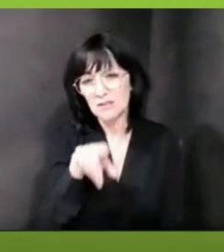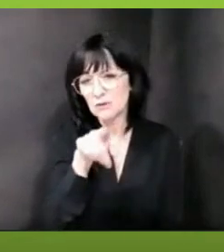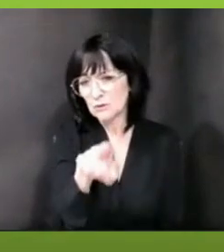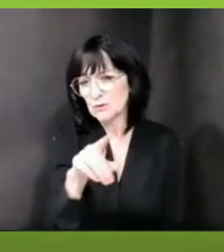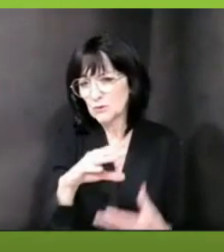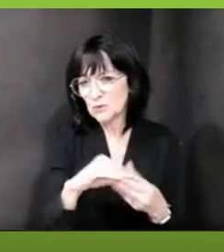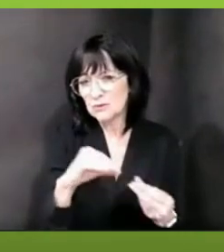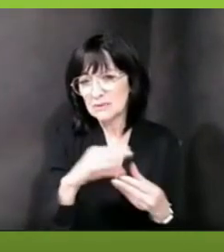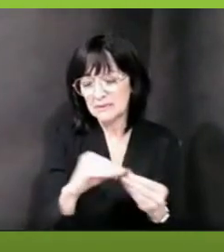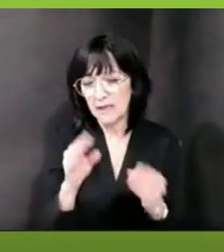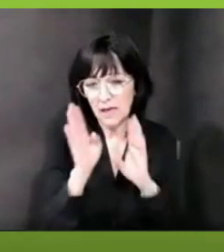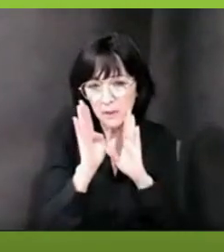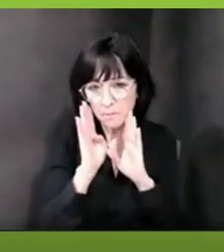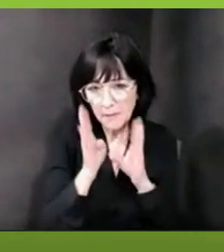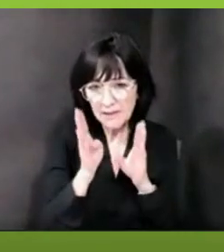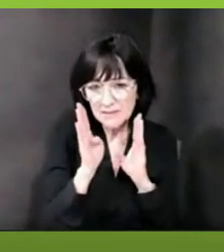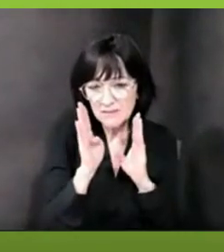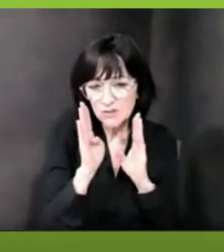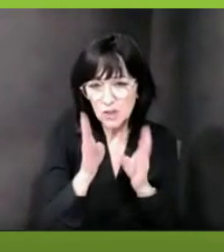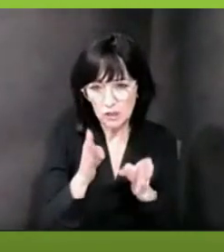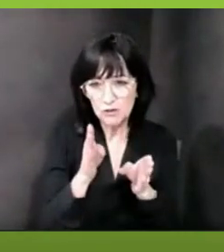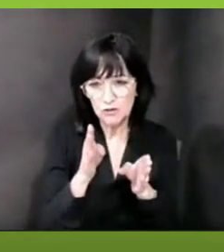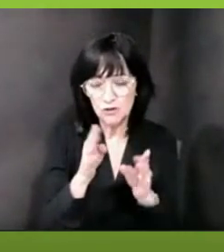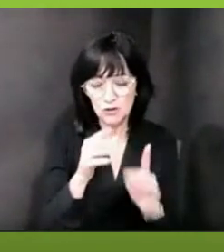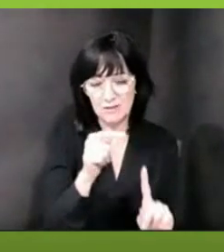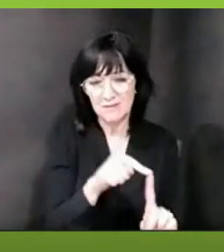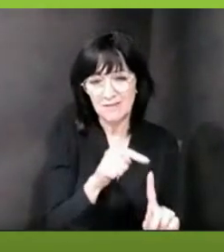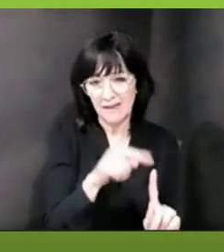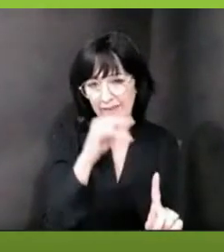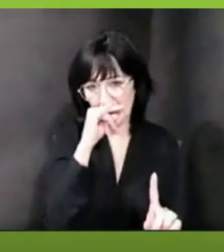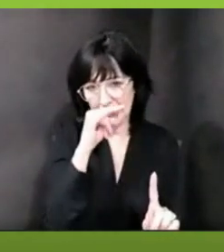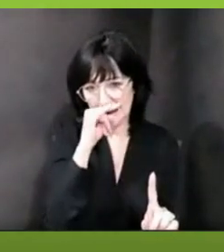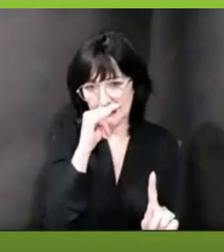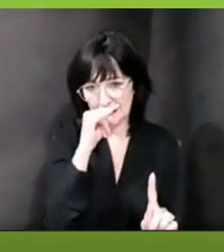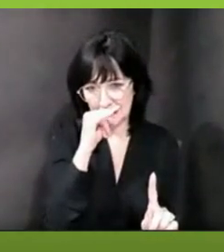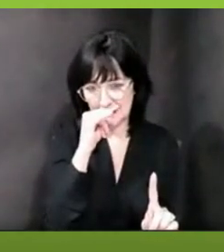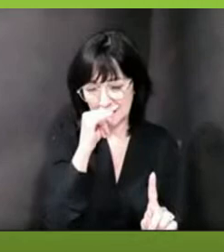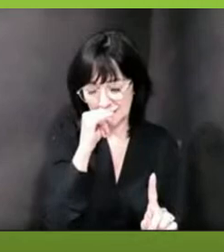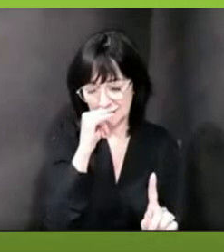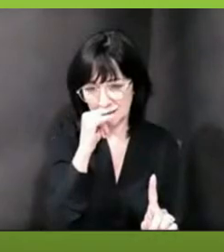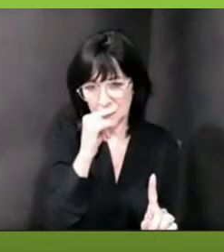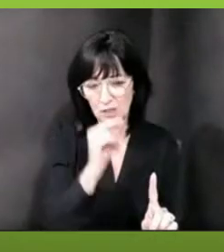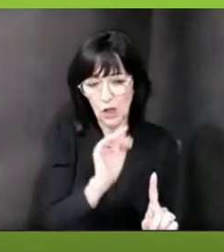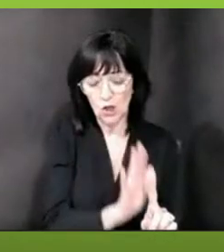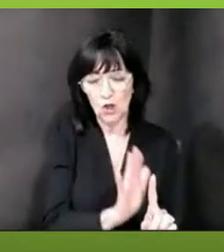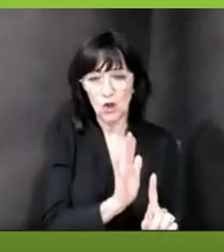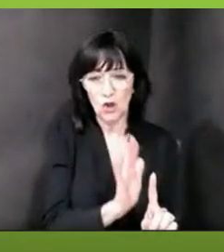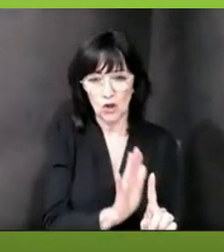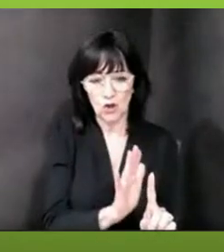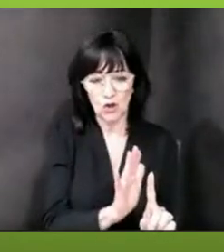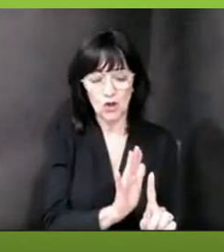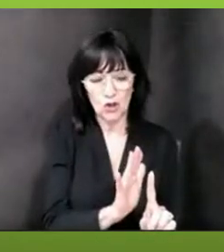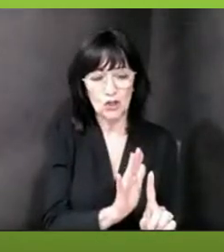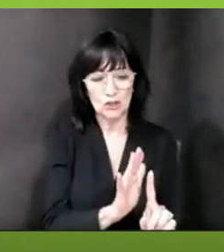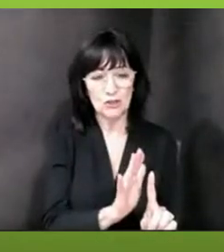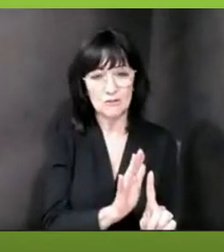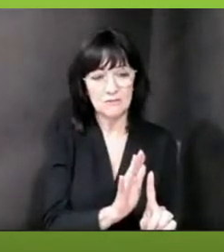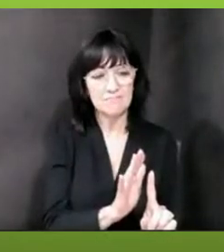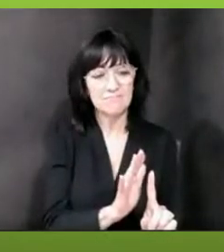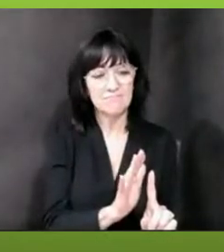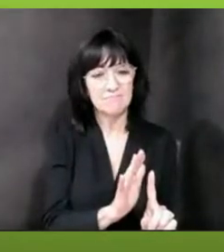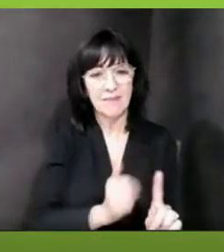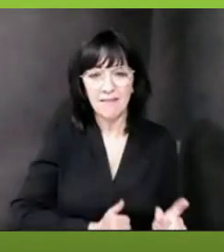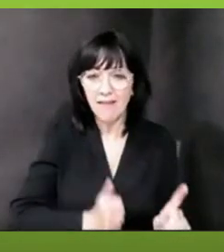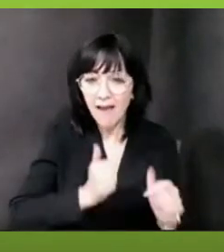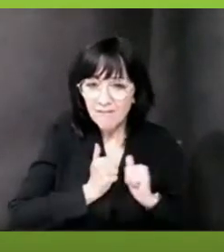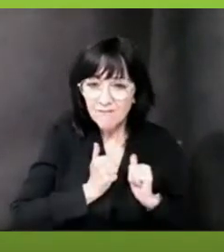to the space that the kids are in, and celebrating successes, right? So just